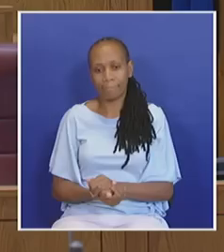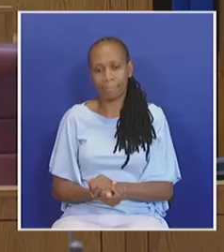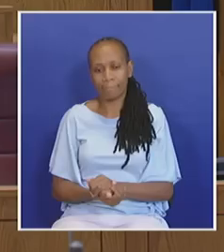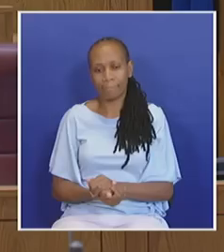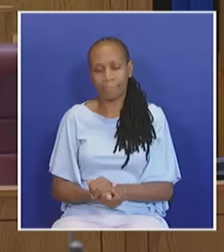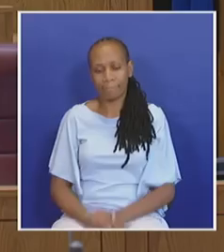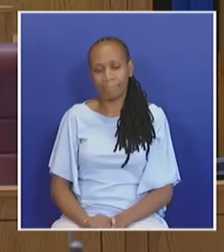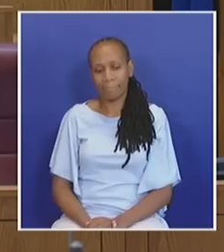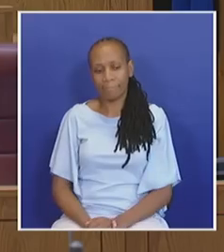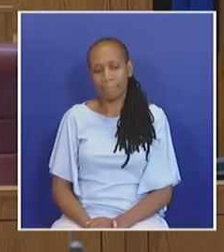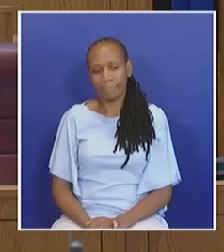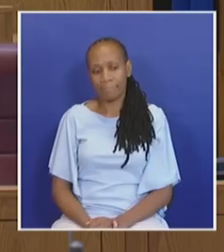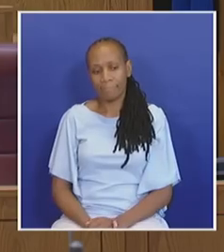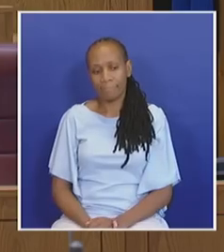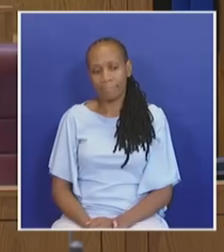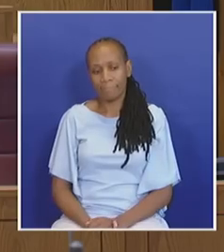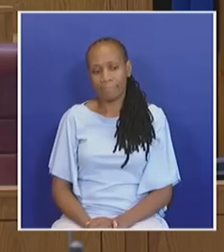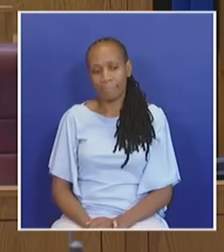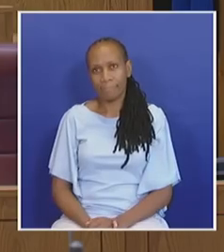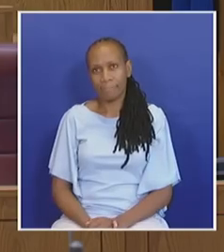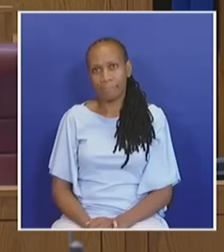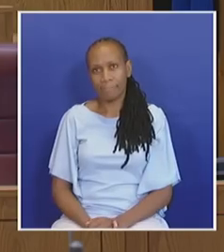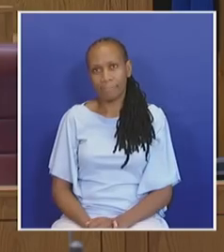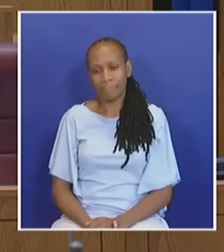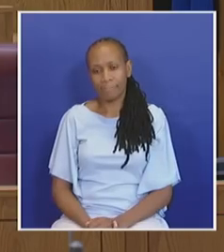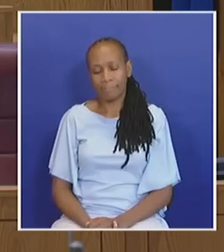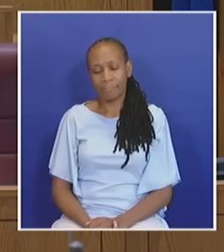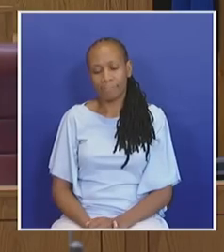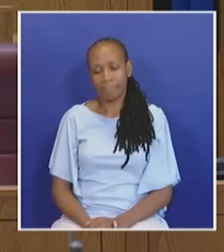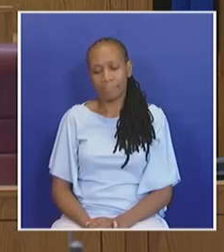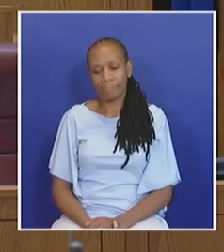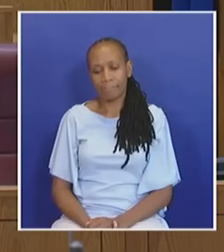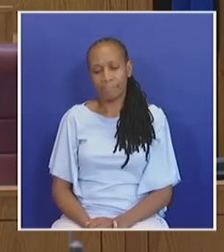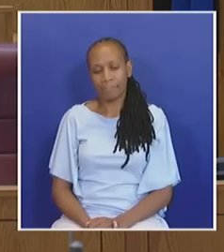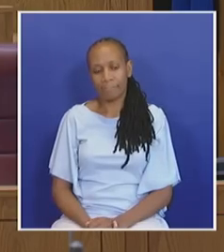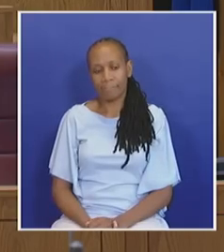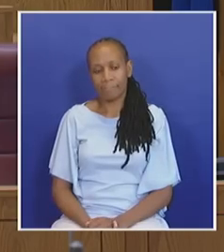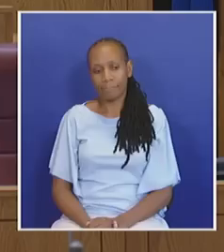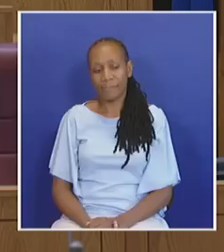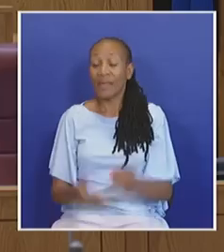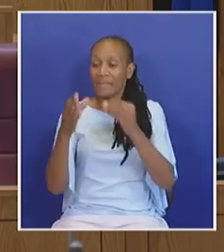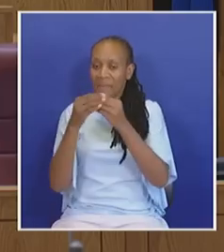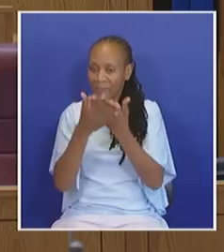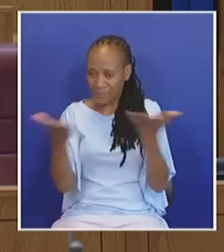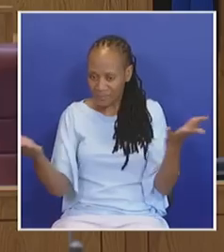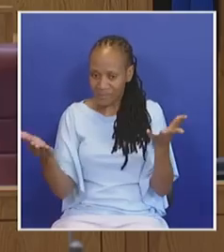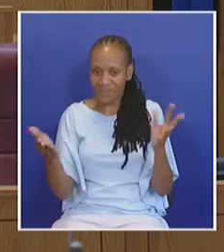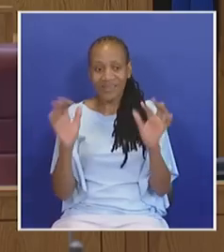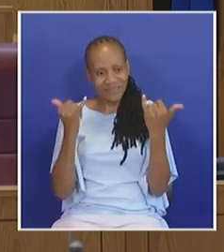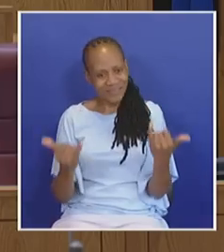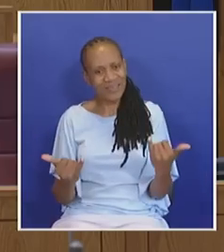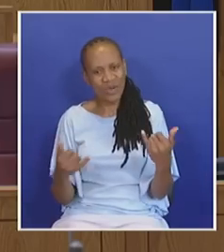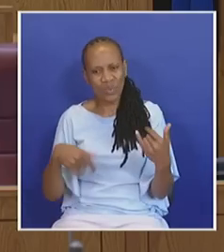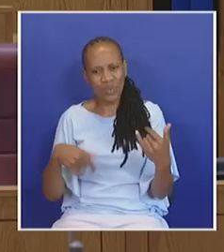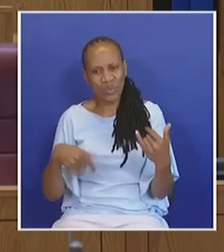The House stagnates when honorable members get uncomfortable with points of debates and